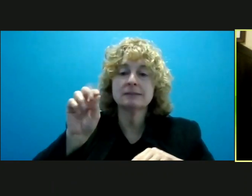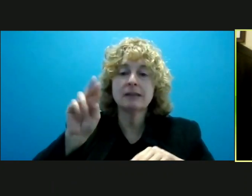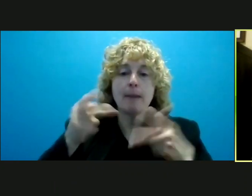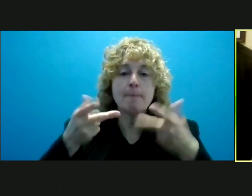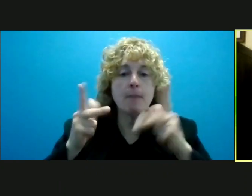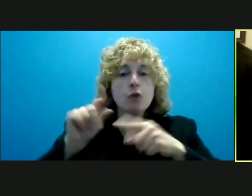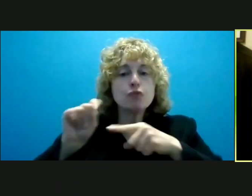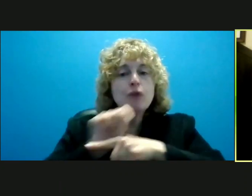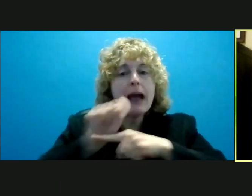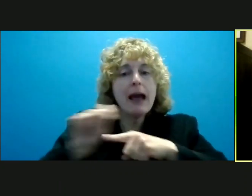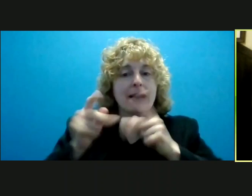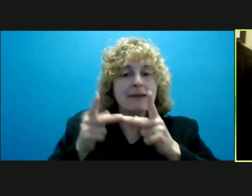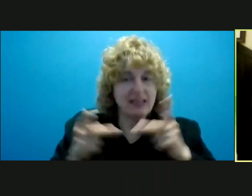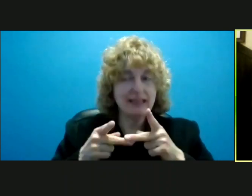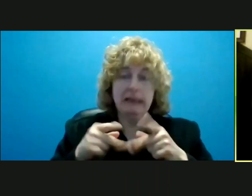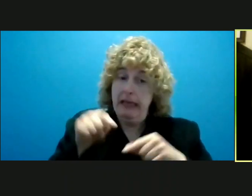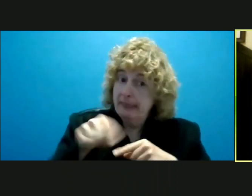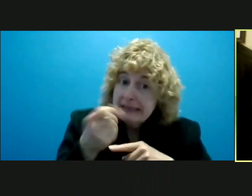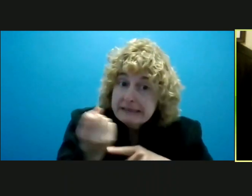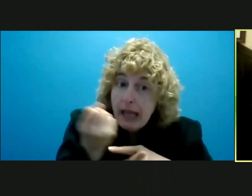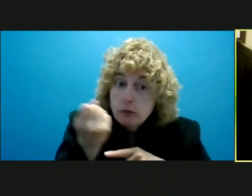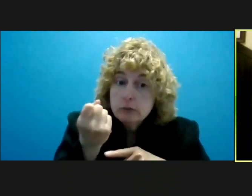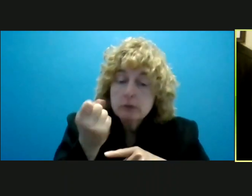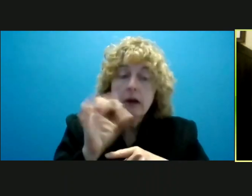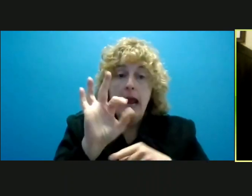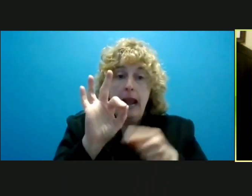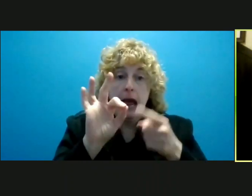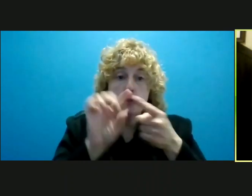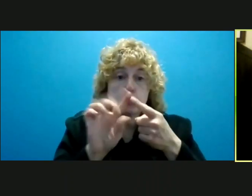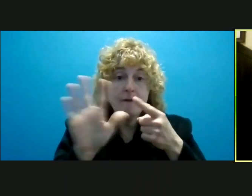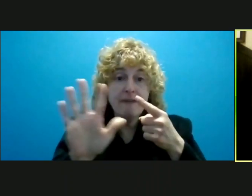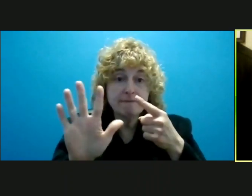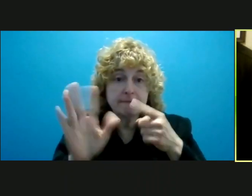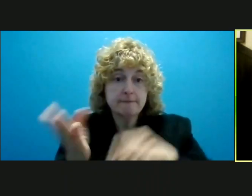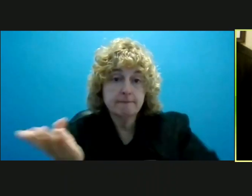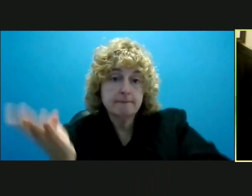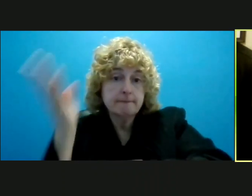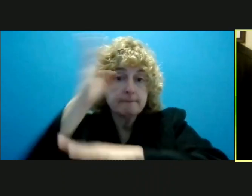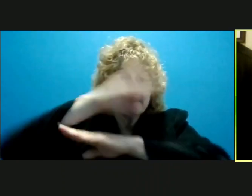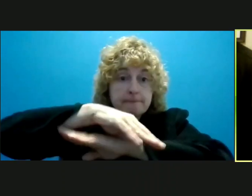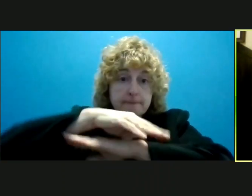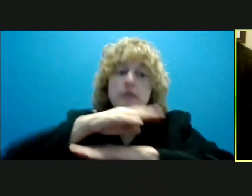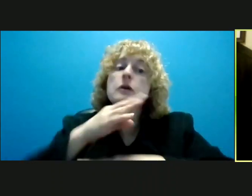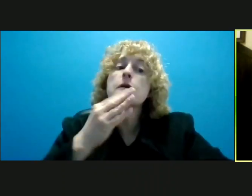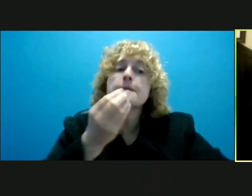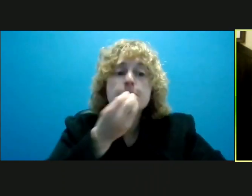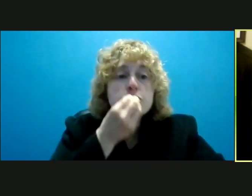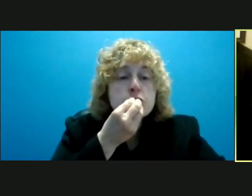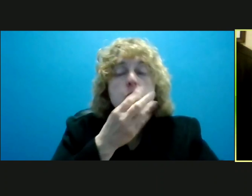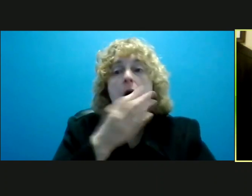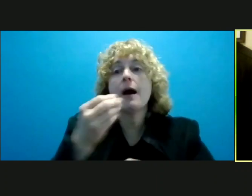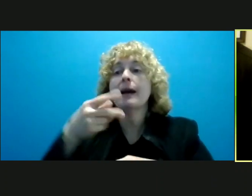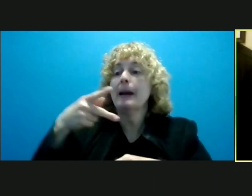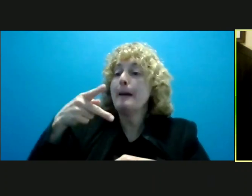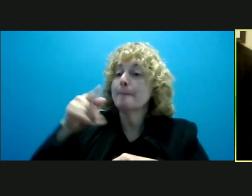this Saturday, this Saturday, 9 to 5. There will be food and Pistons giveaways.